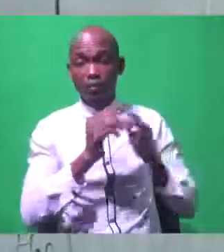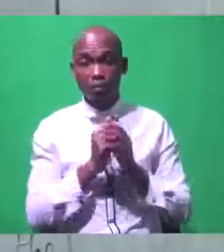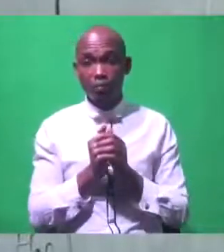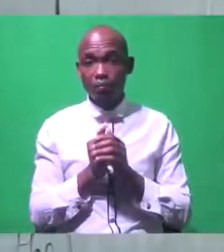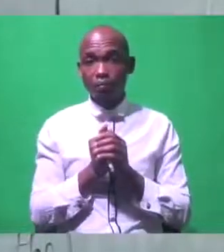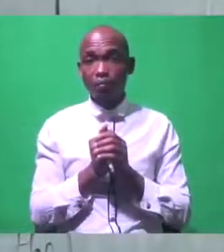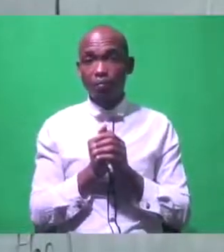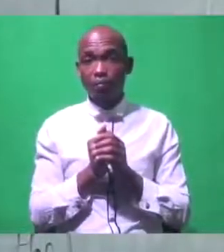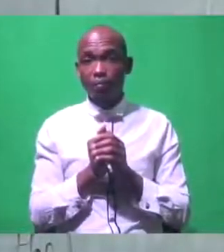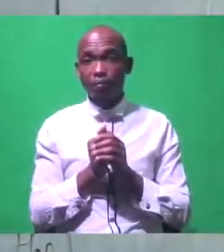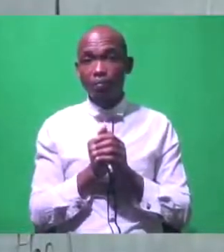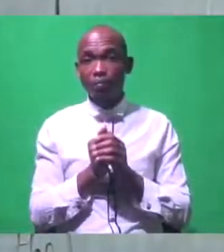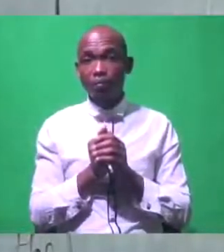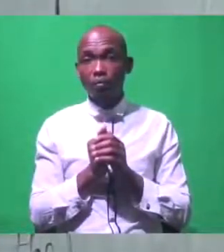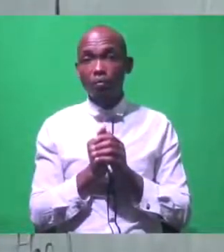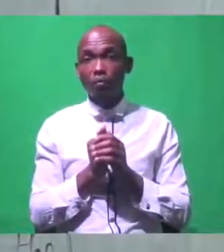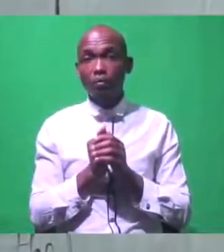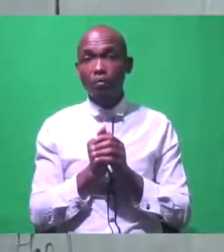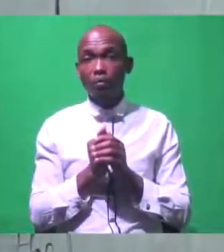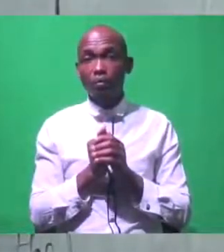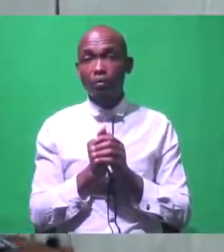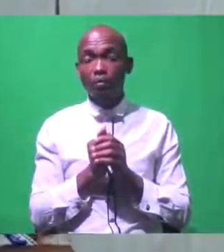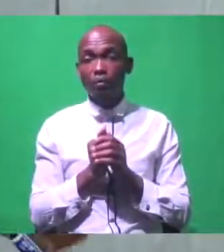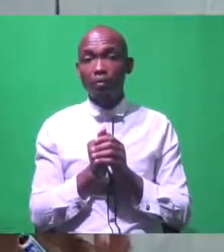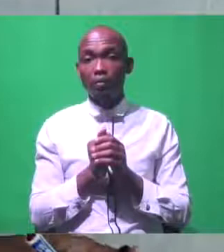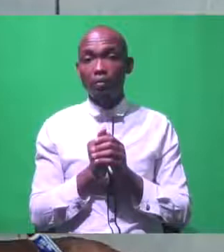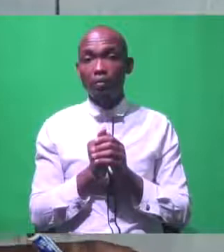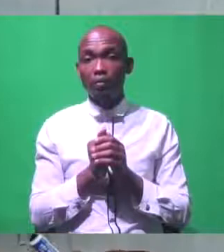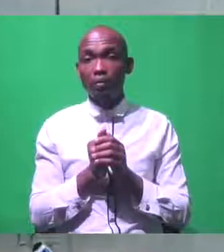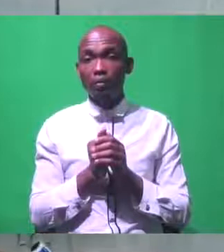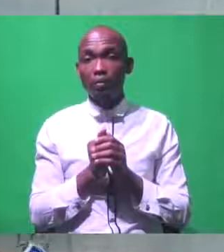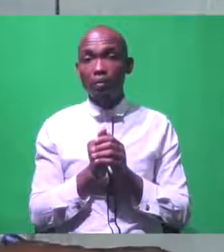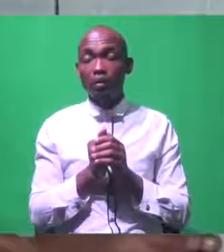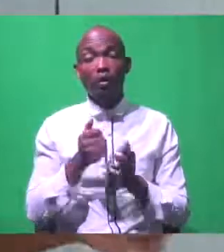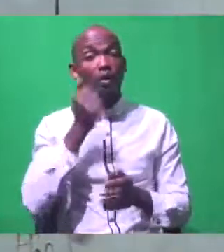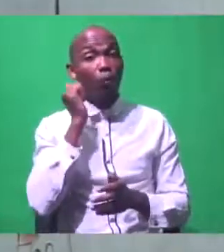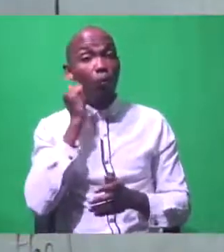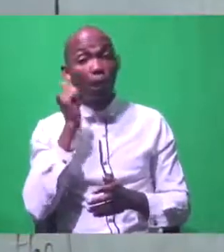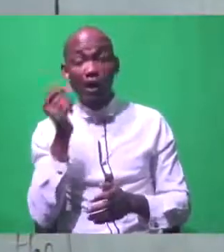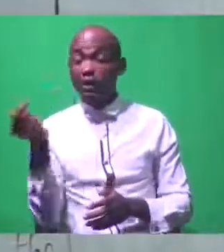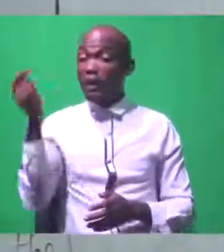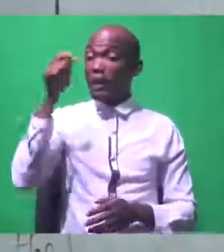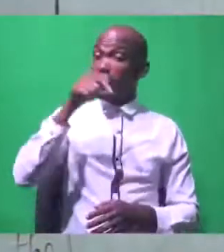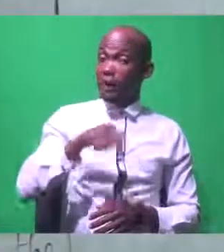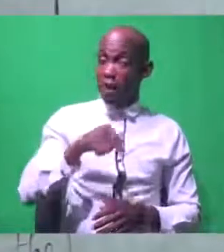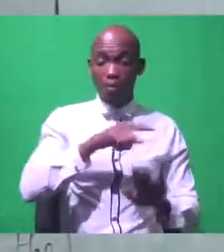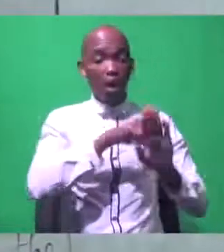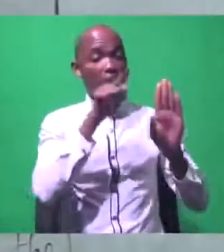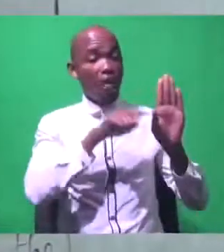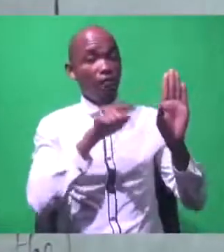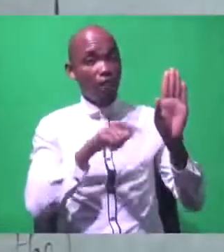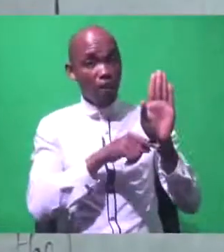Okay. The whites came in Africa to exploit the